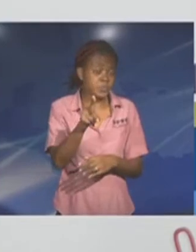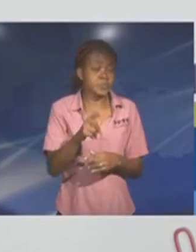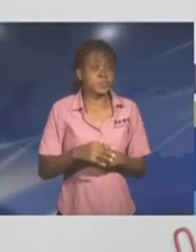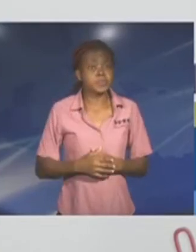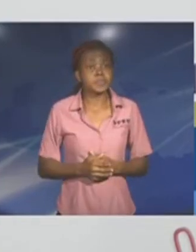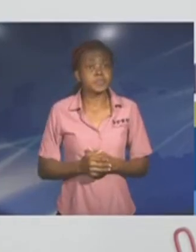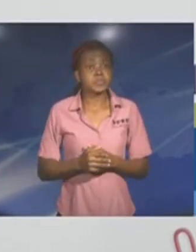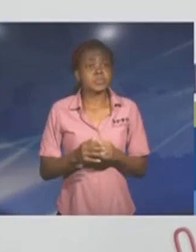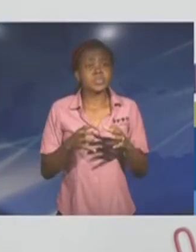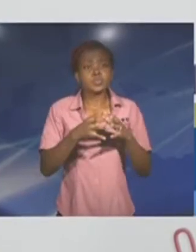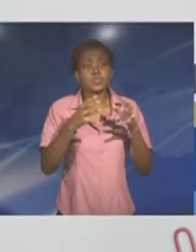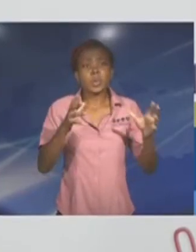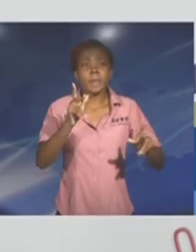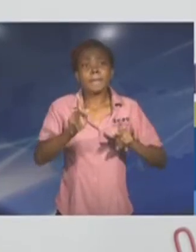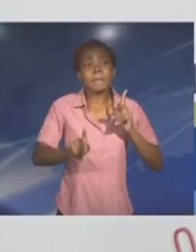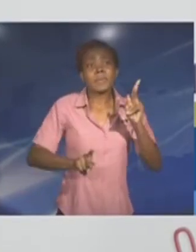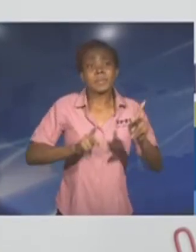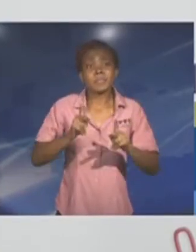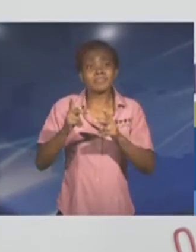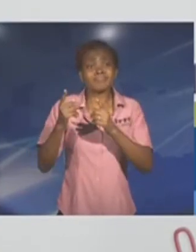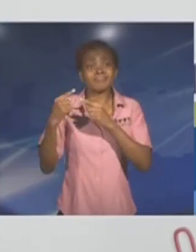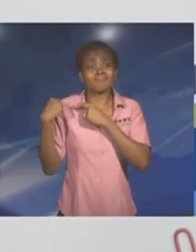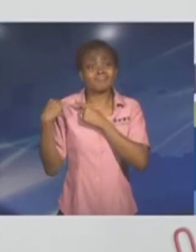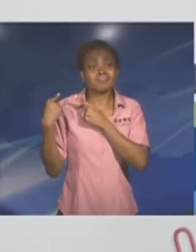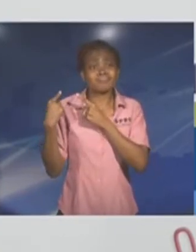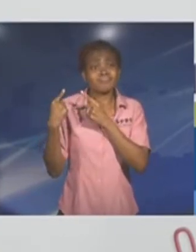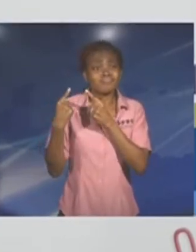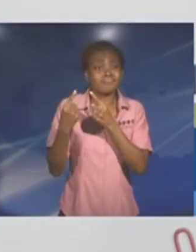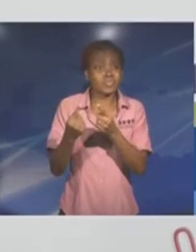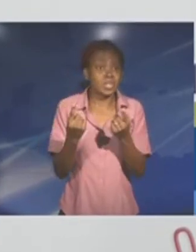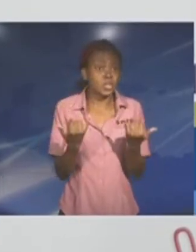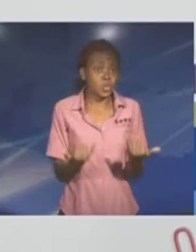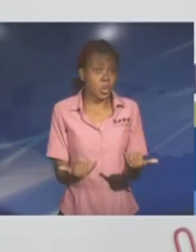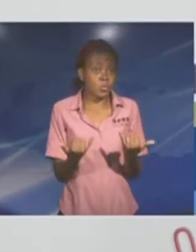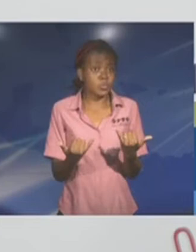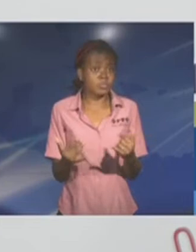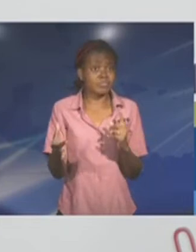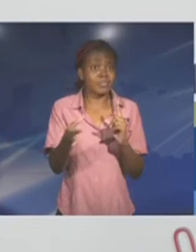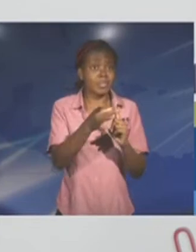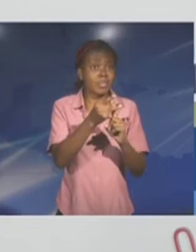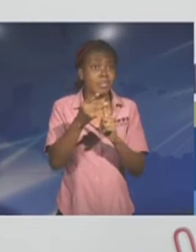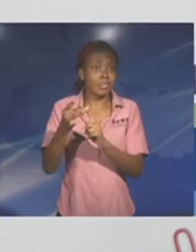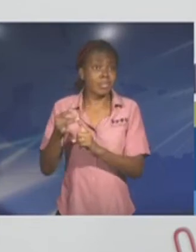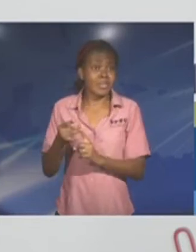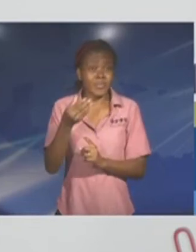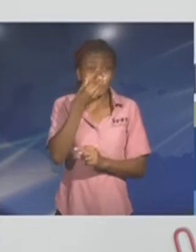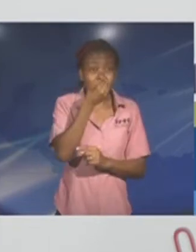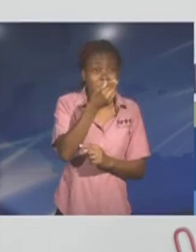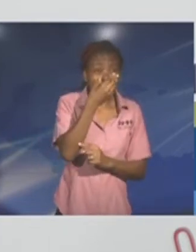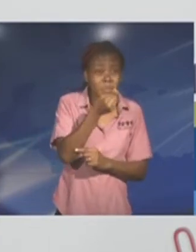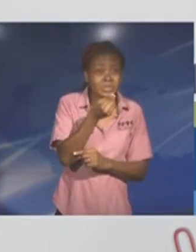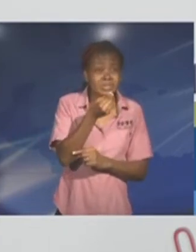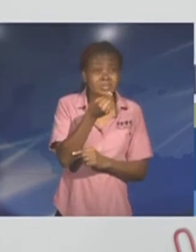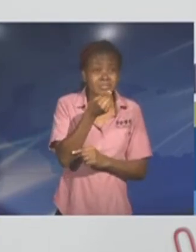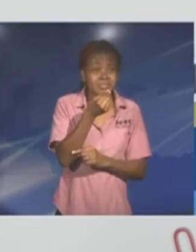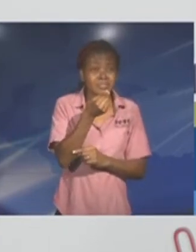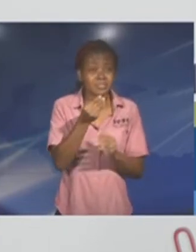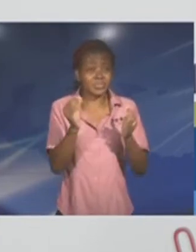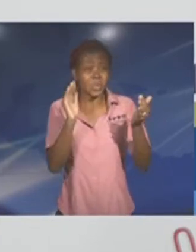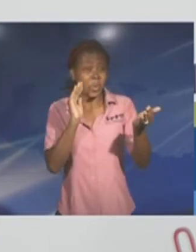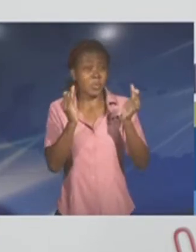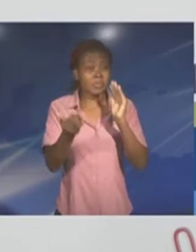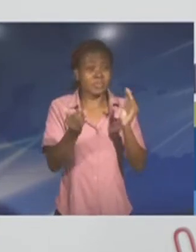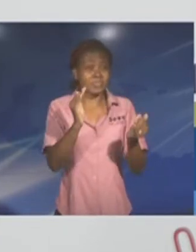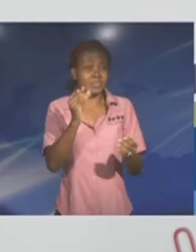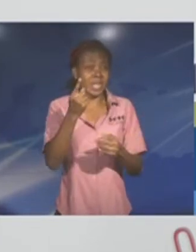this point in the year, or up to this point in the year, actually does exceed the number of cases that would have been detected last year. But we do have to